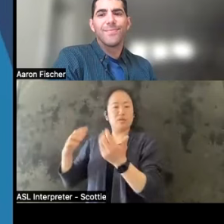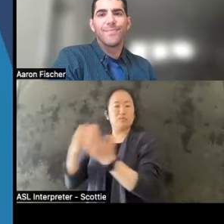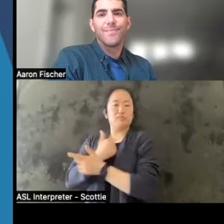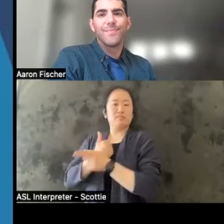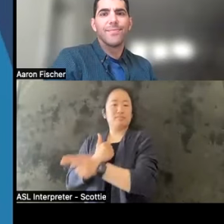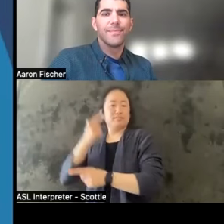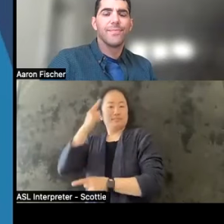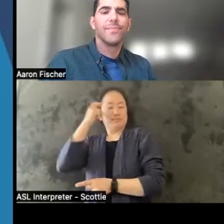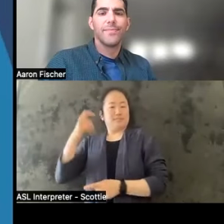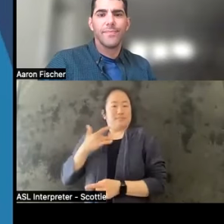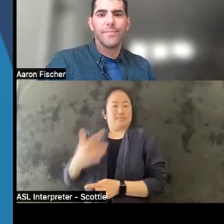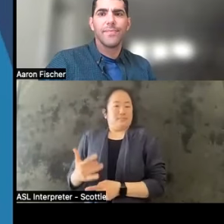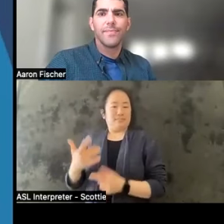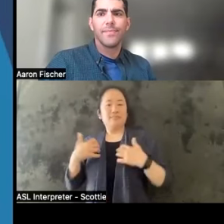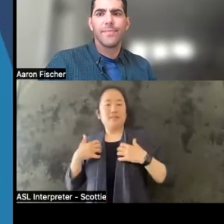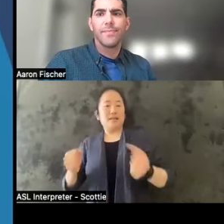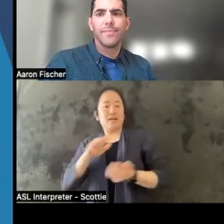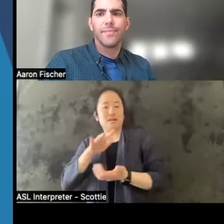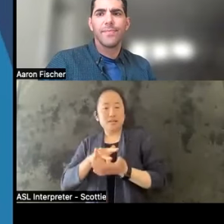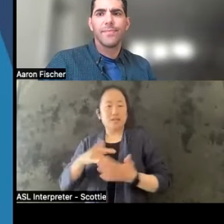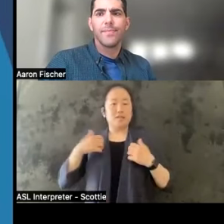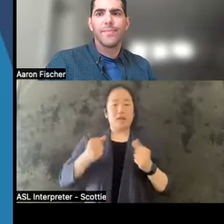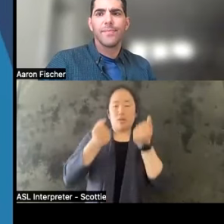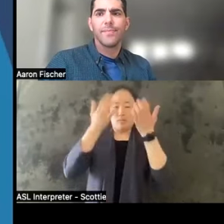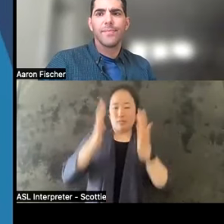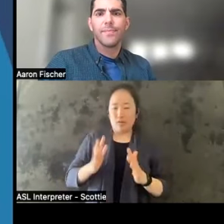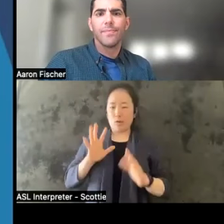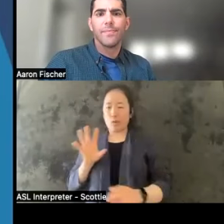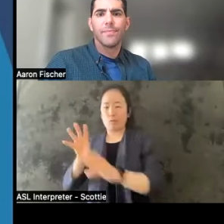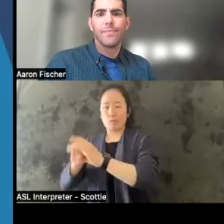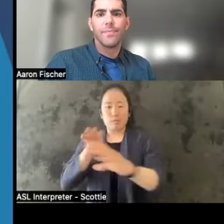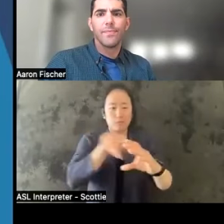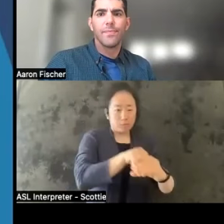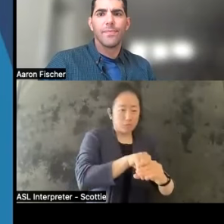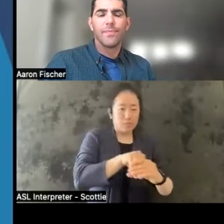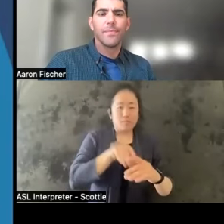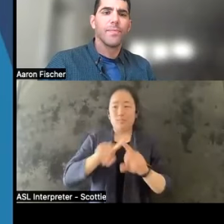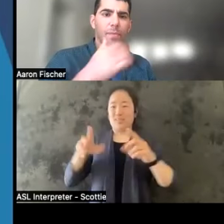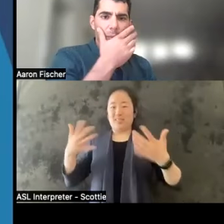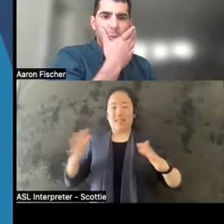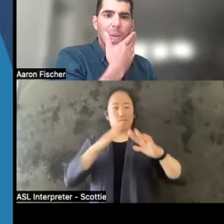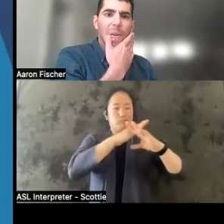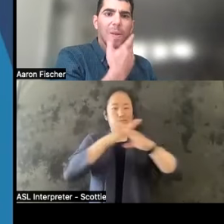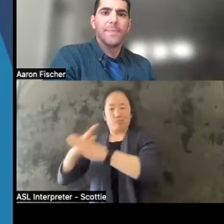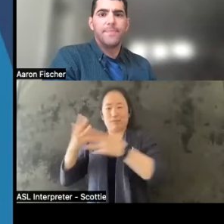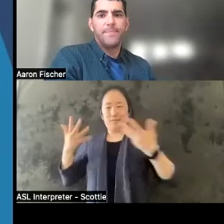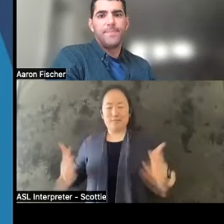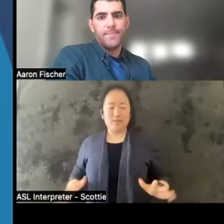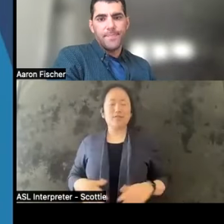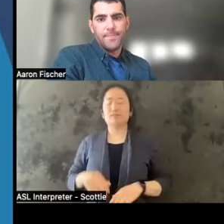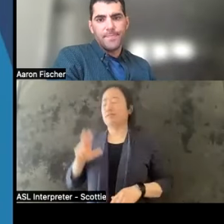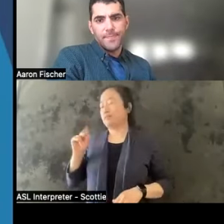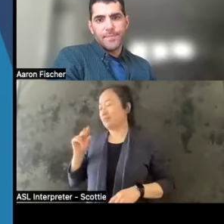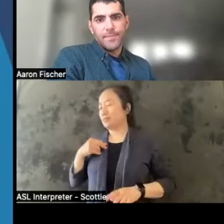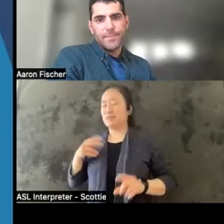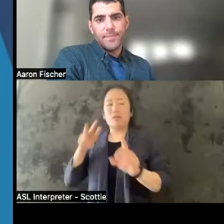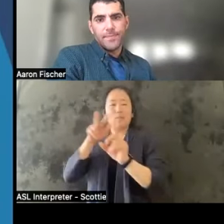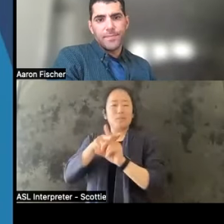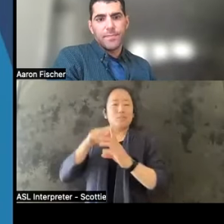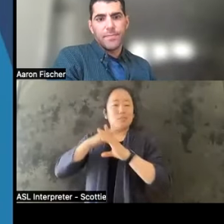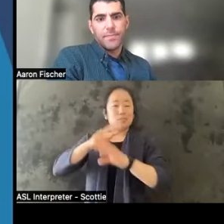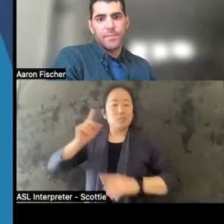get involved, but it is by no means the only legal protections that exist. There are others around transportation and communication